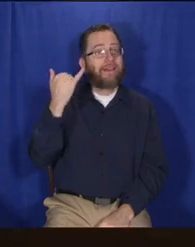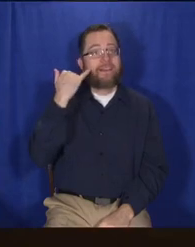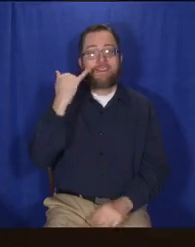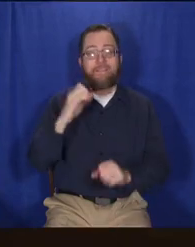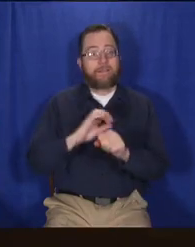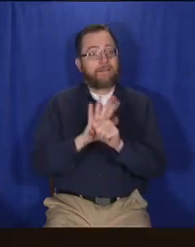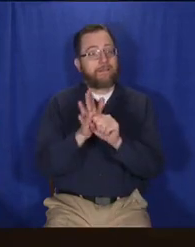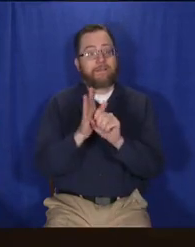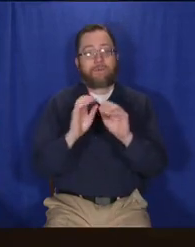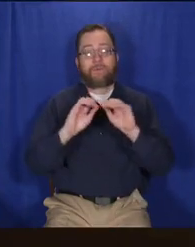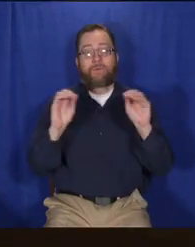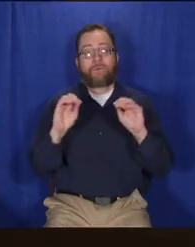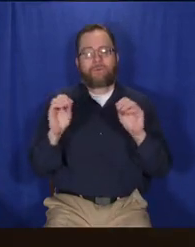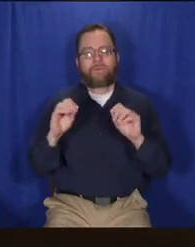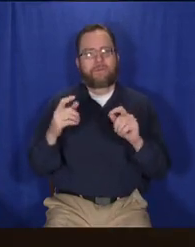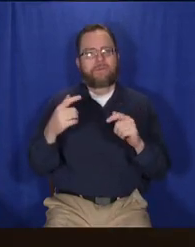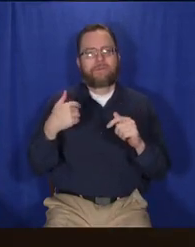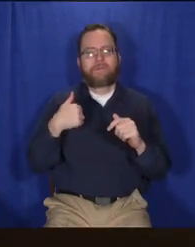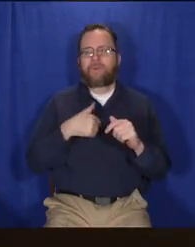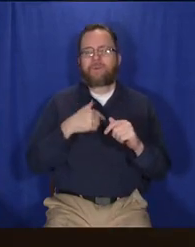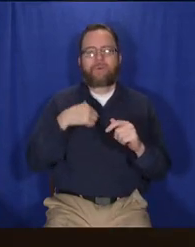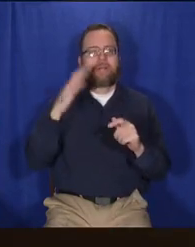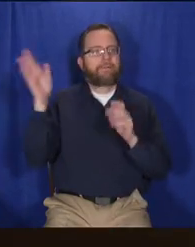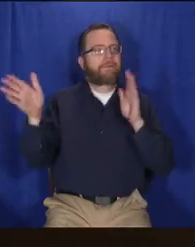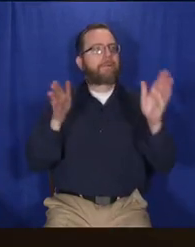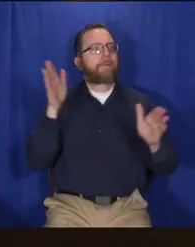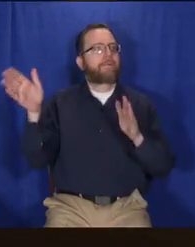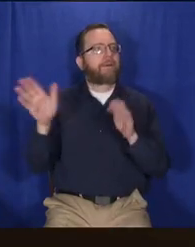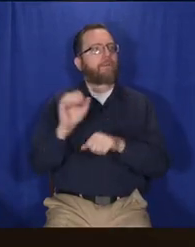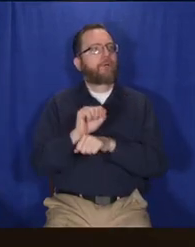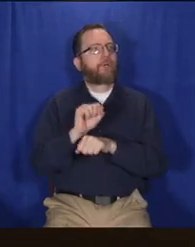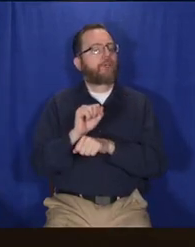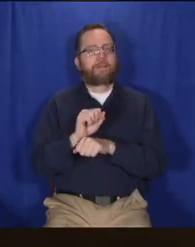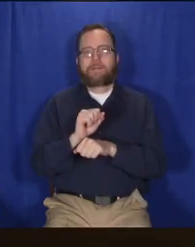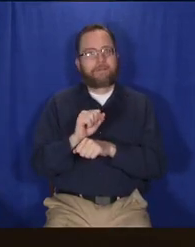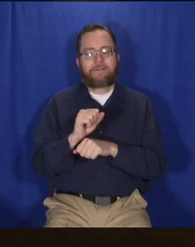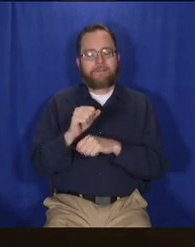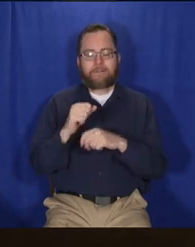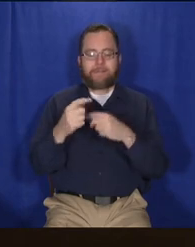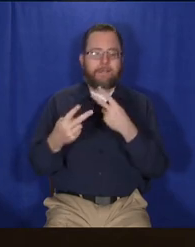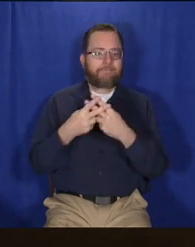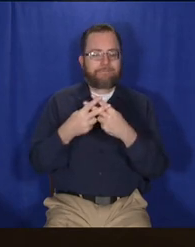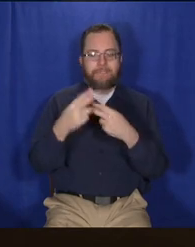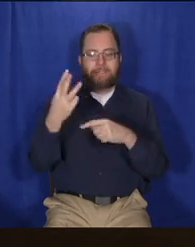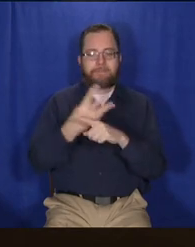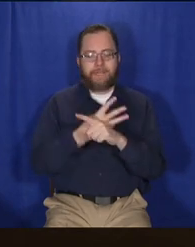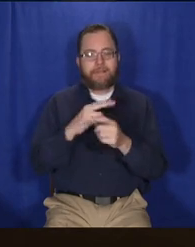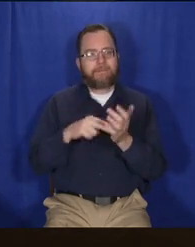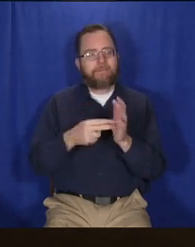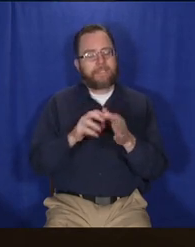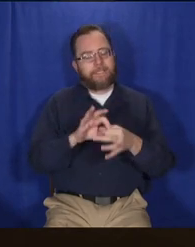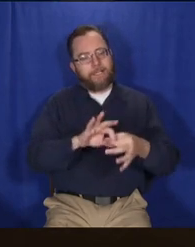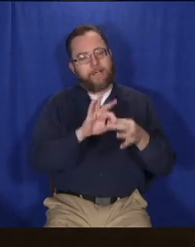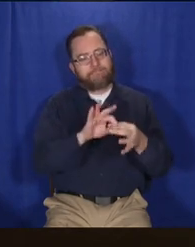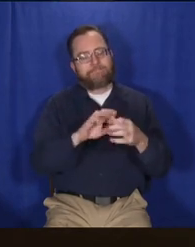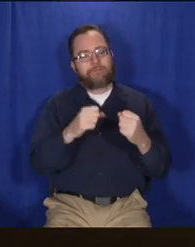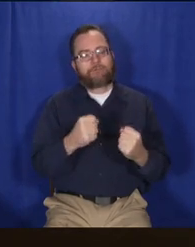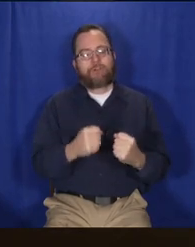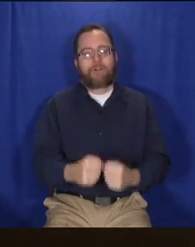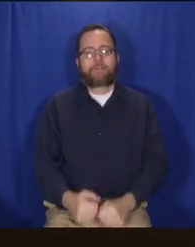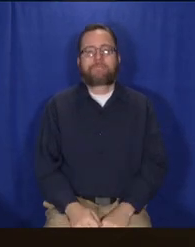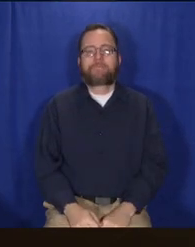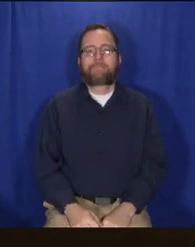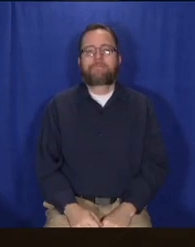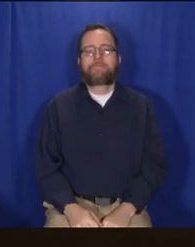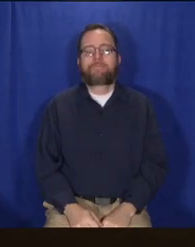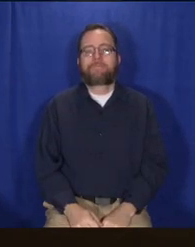Yeah. Bettina, I would love for us to hear from you. And I'm going to ask this question exactly how we gave it to you, because I know you are not used to speaking in